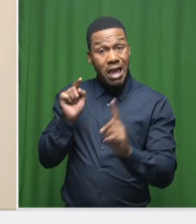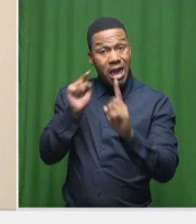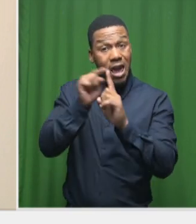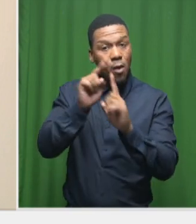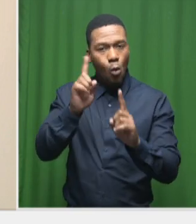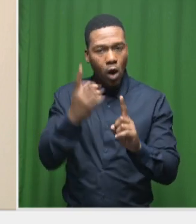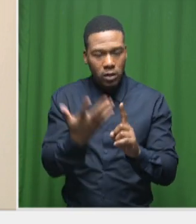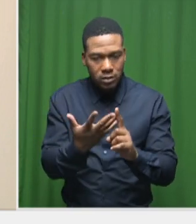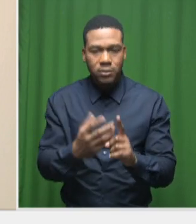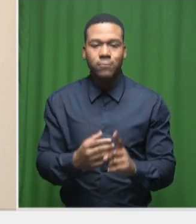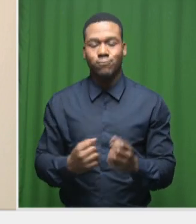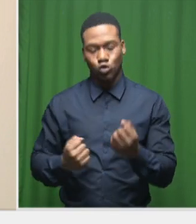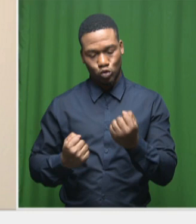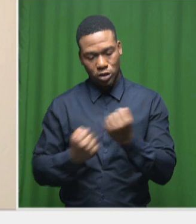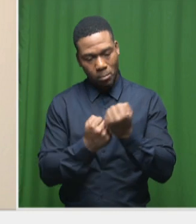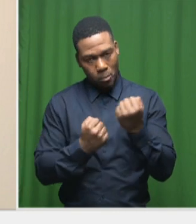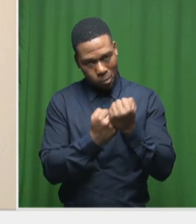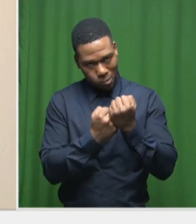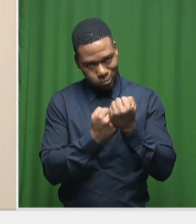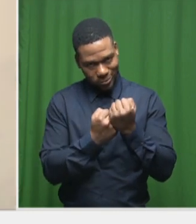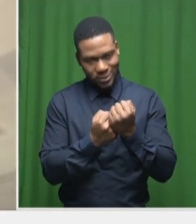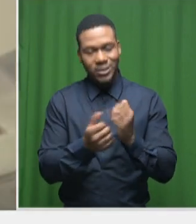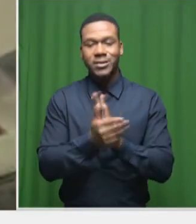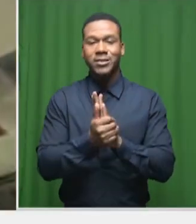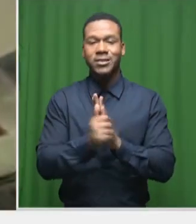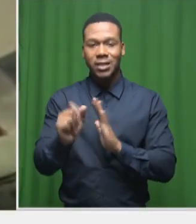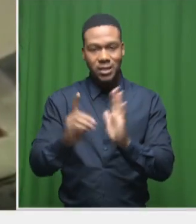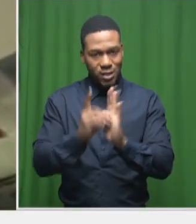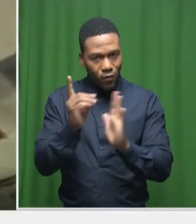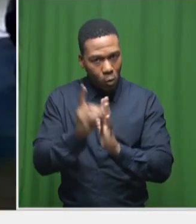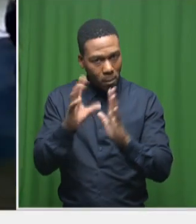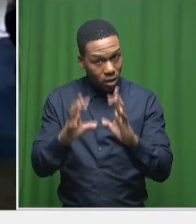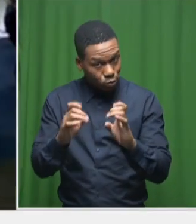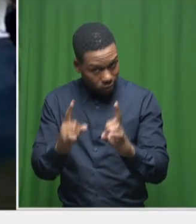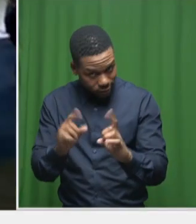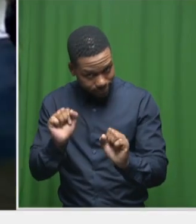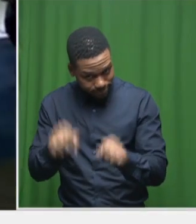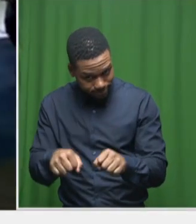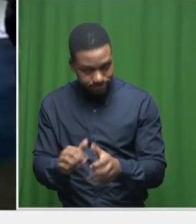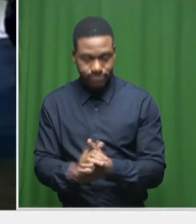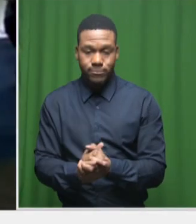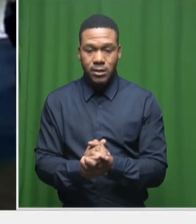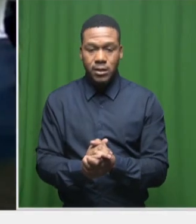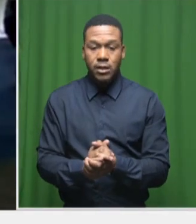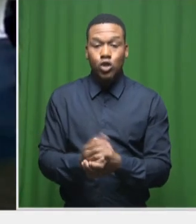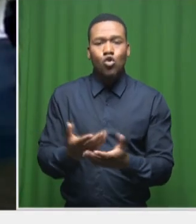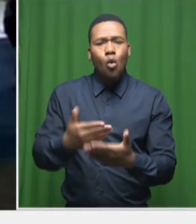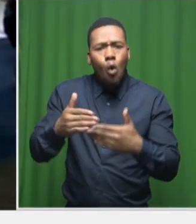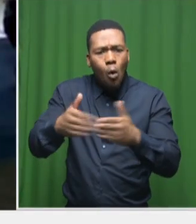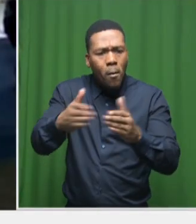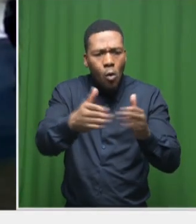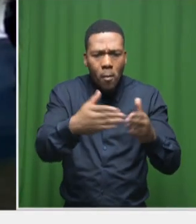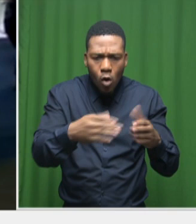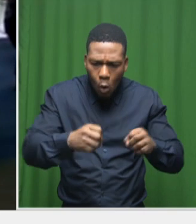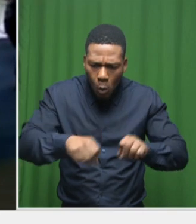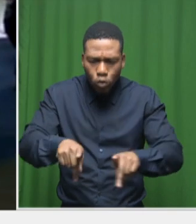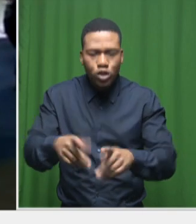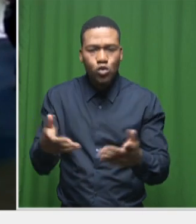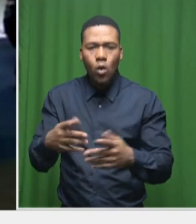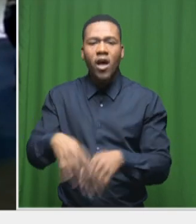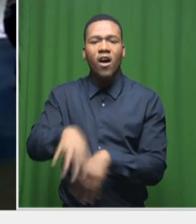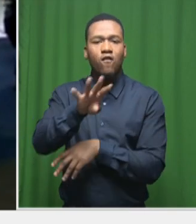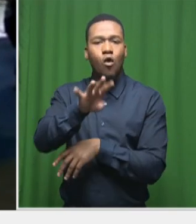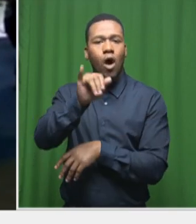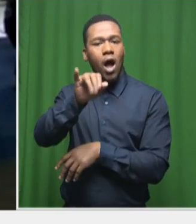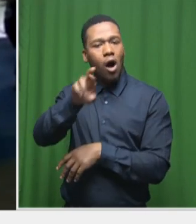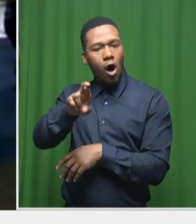the skills development and innovation, which leverages opportunities within the 4R space. And collaborative